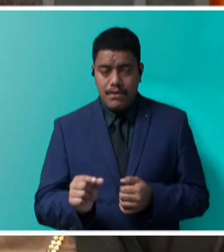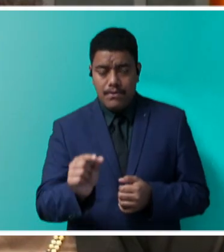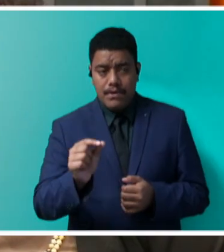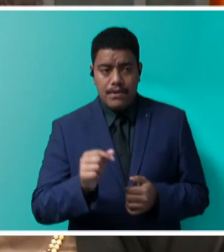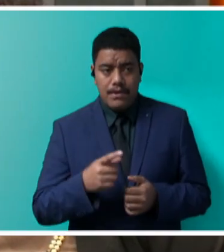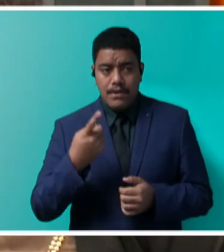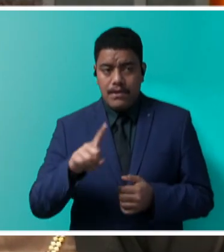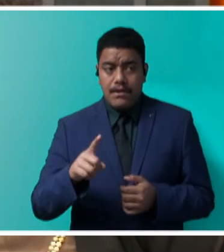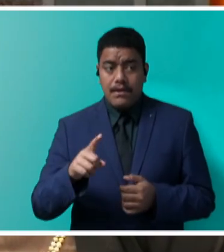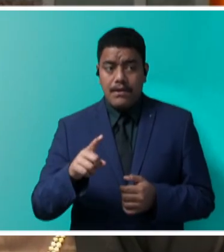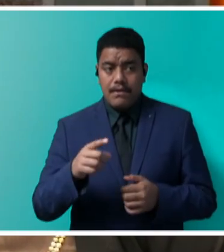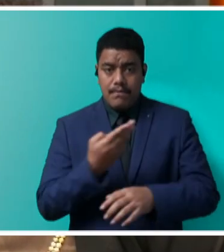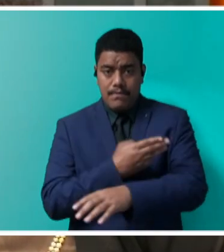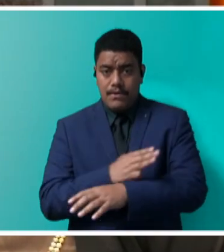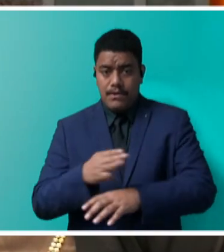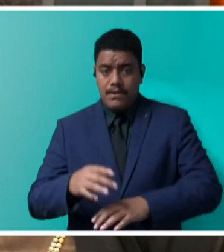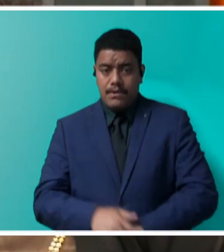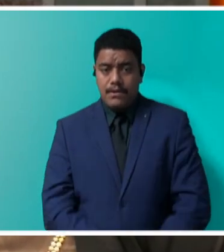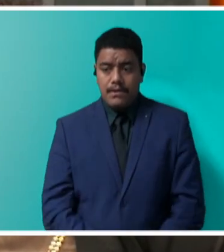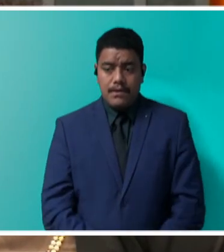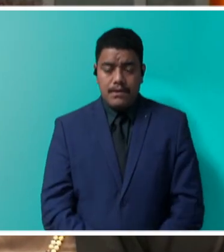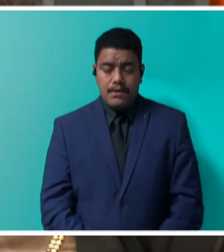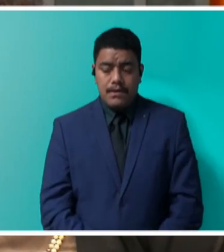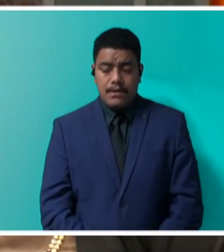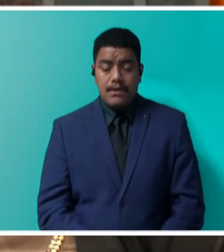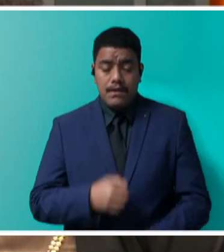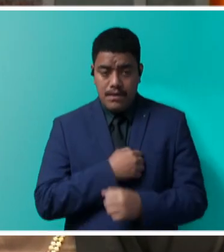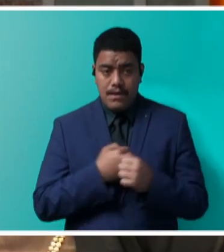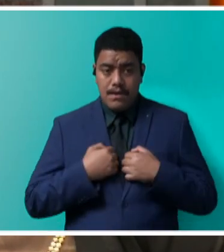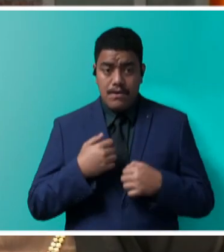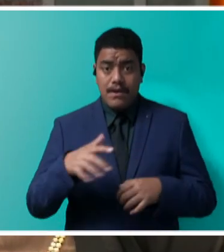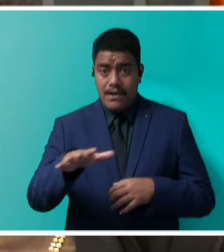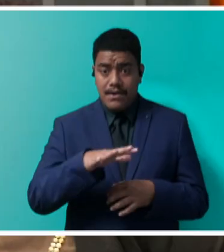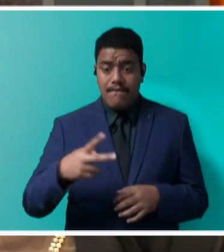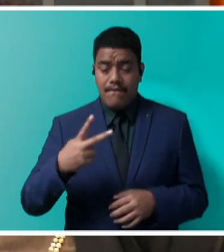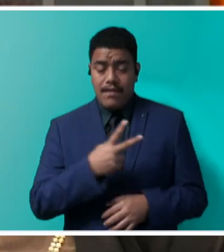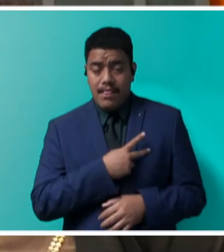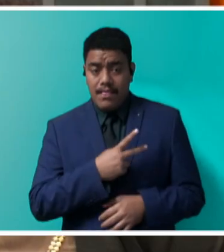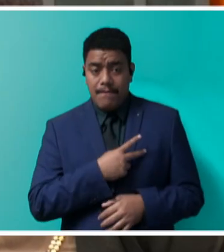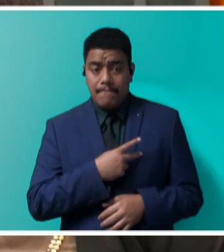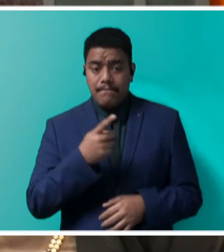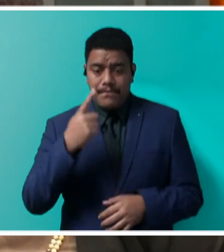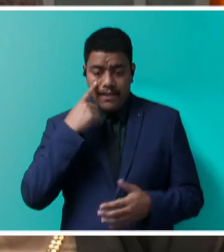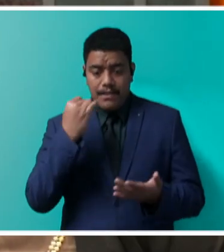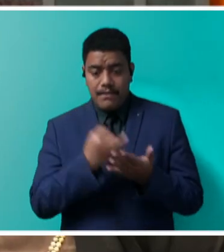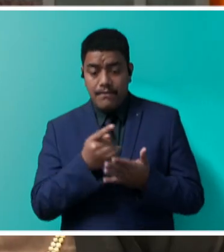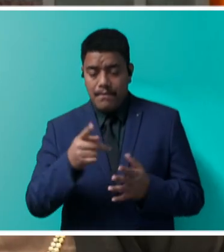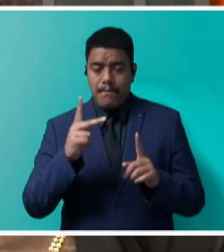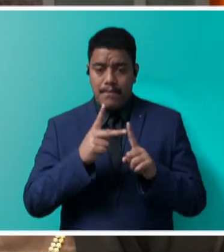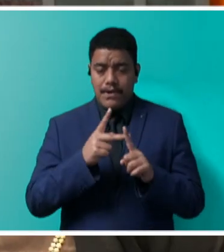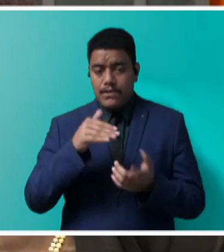and maritime communities. And so our urban areas, especially Valelevu, has been identified as a priority